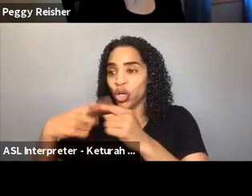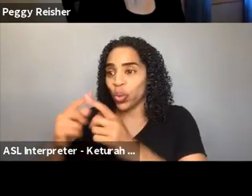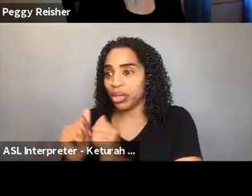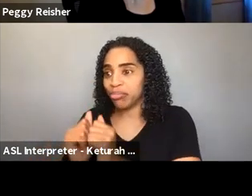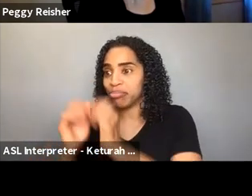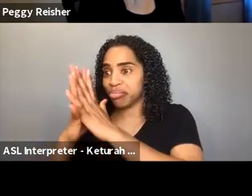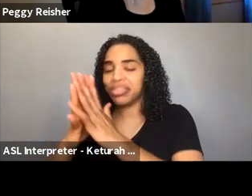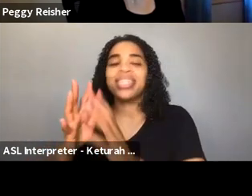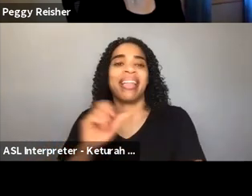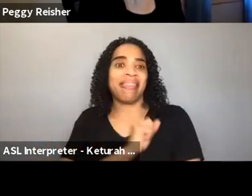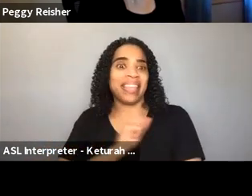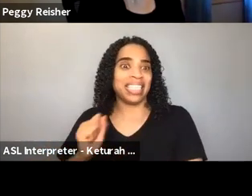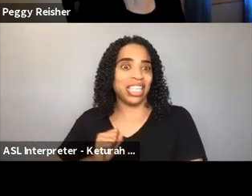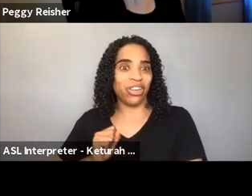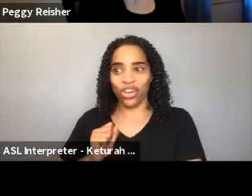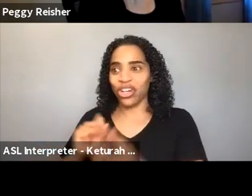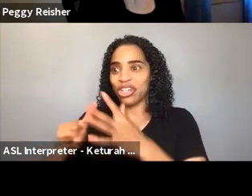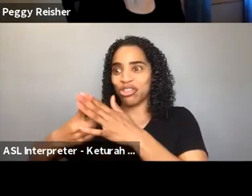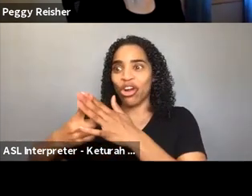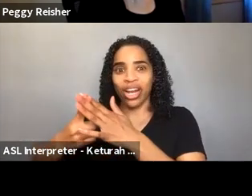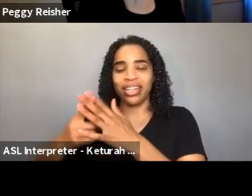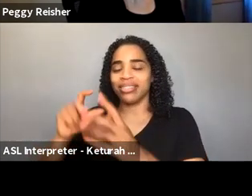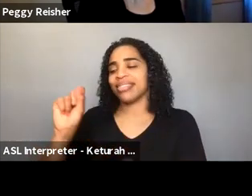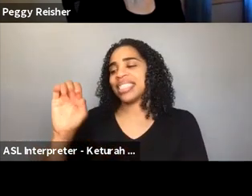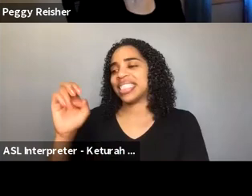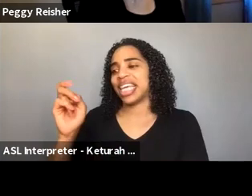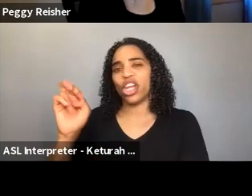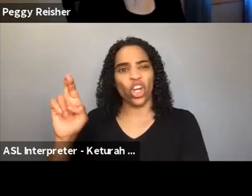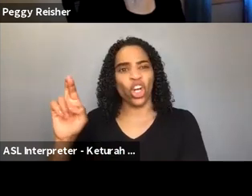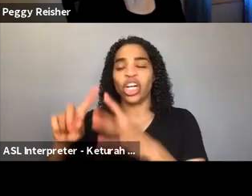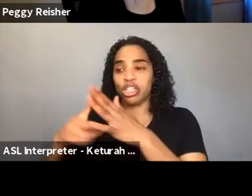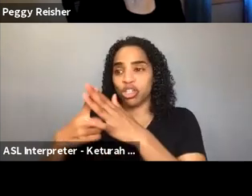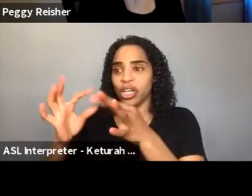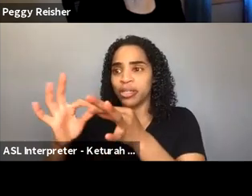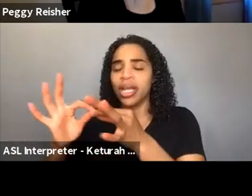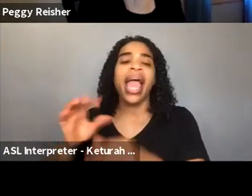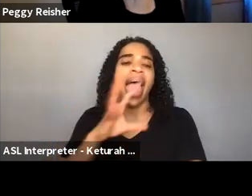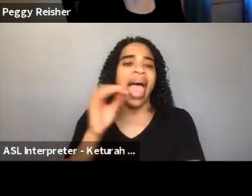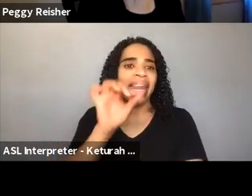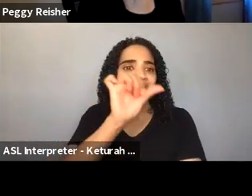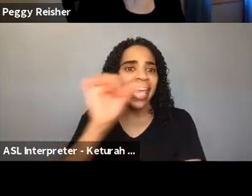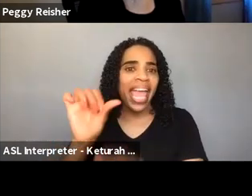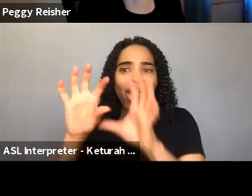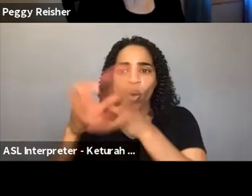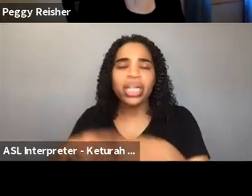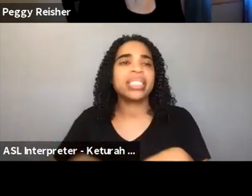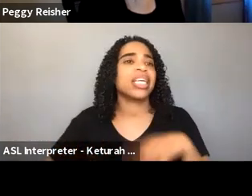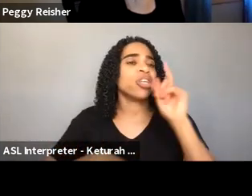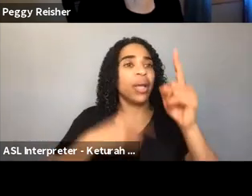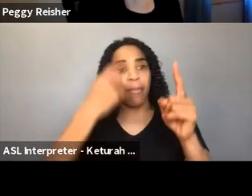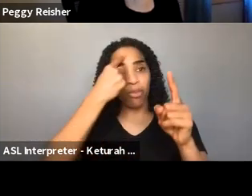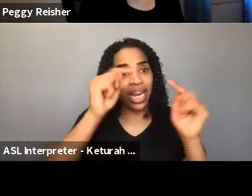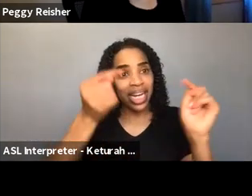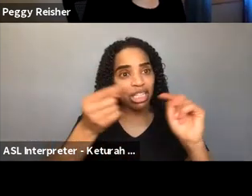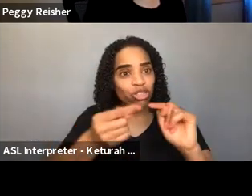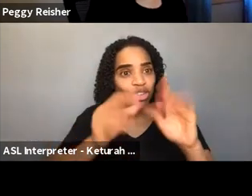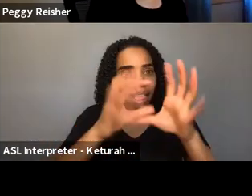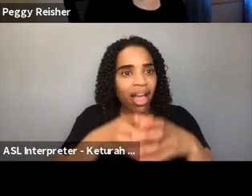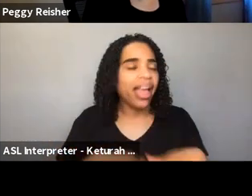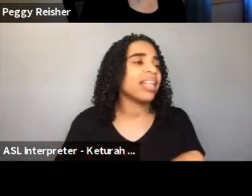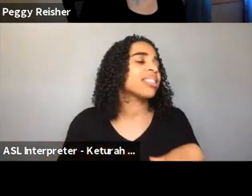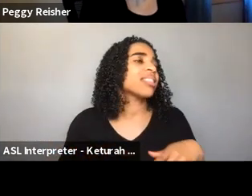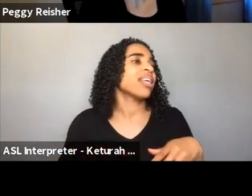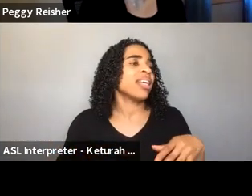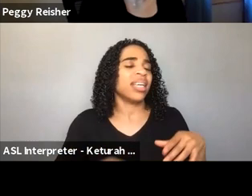Bowles and some of the great partners you're hearing from, the AAAs and the Brain Injury Alliance and the